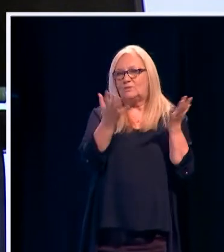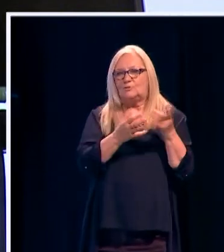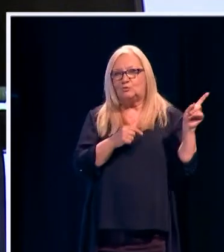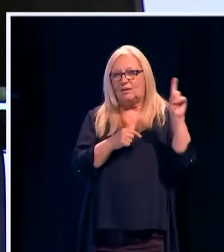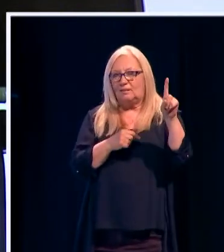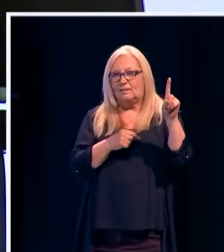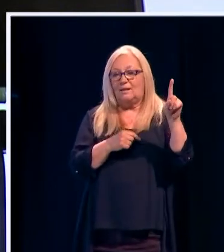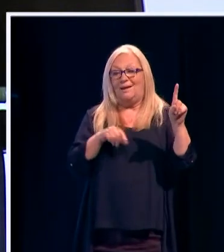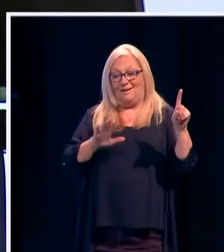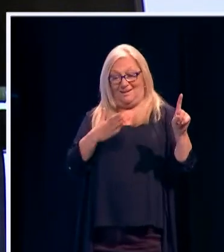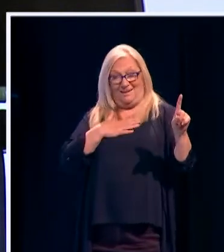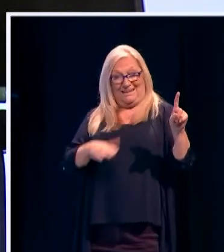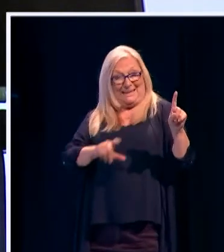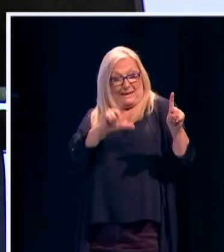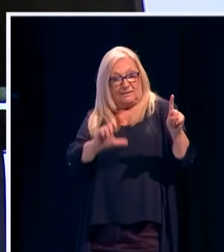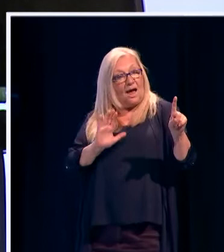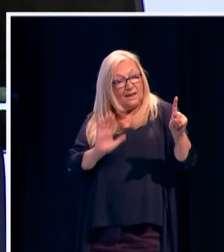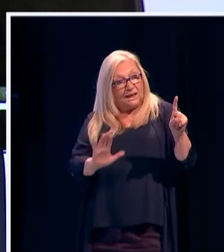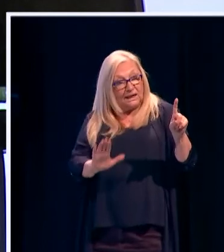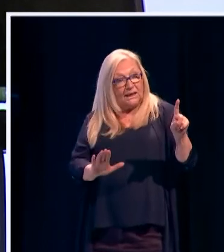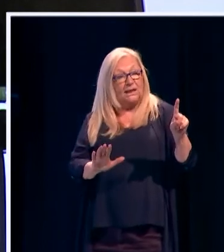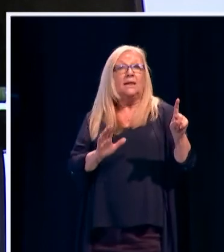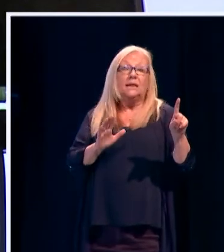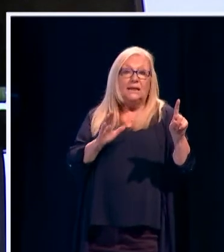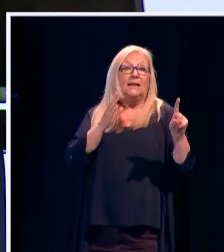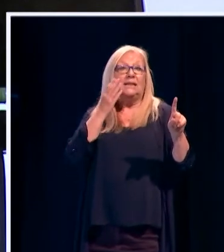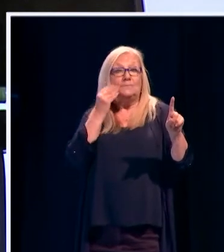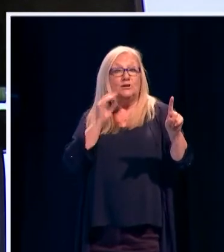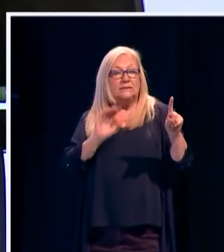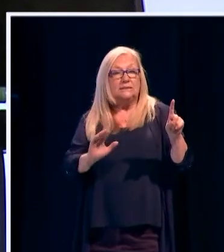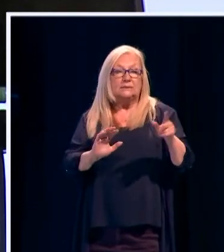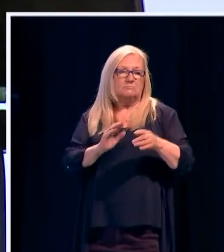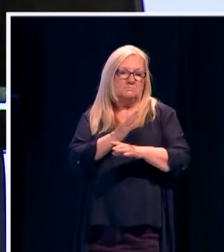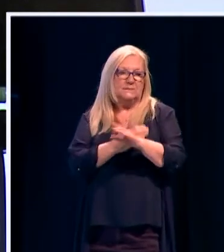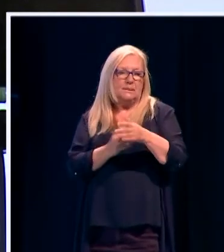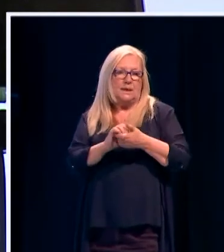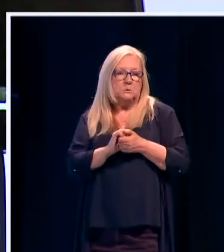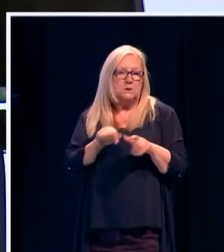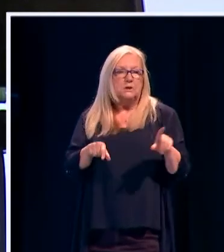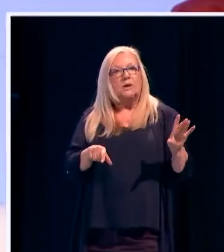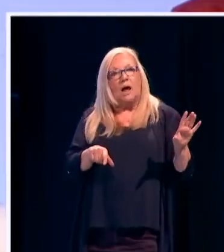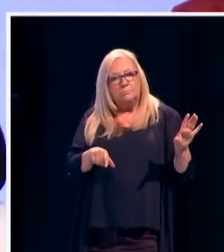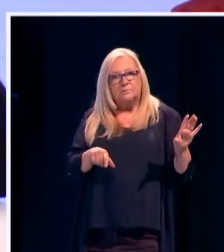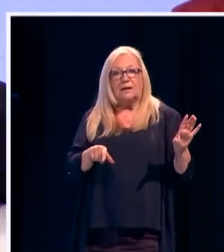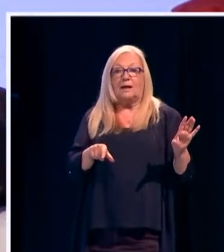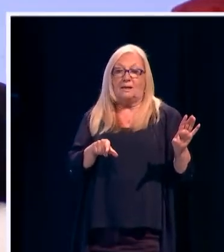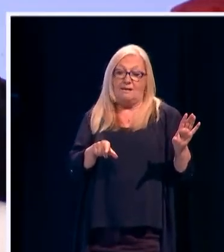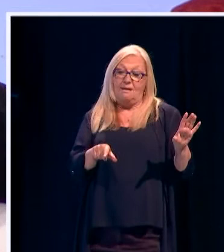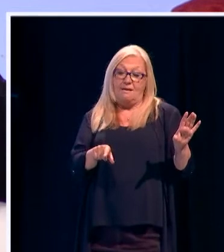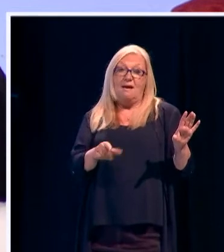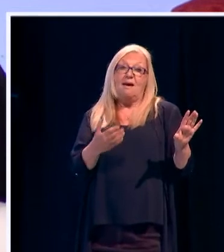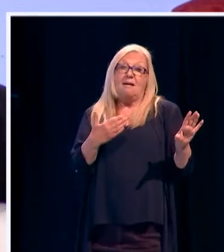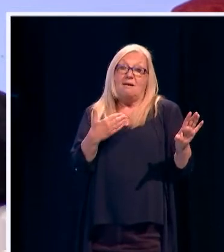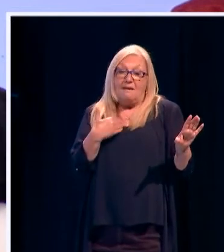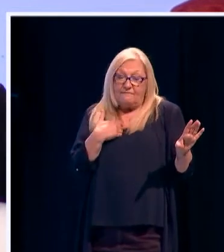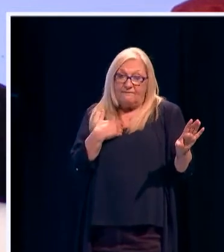DPOs, Italian DPOs, they have the person who can